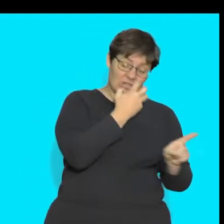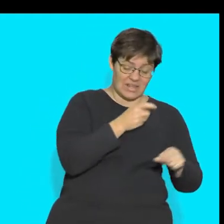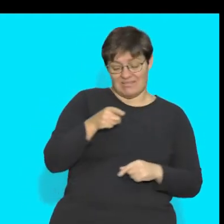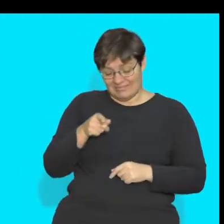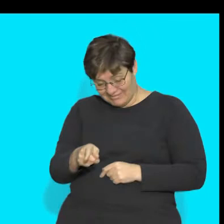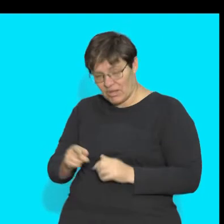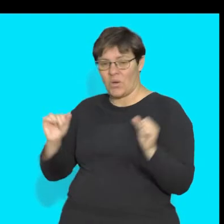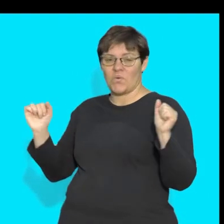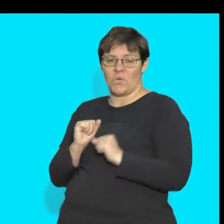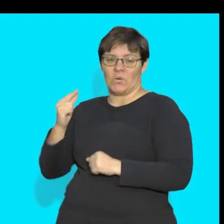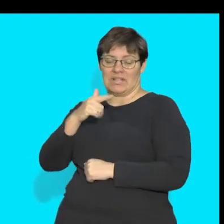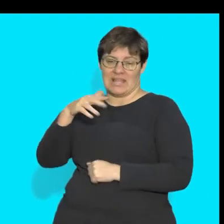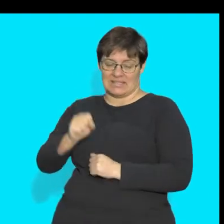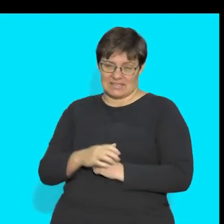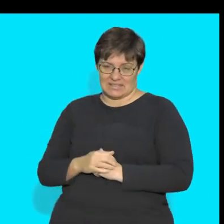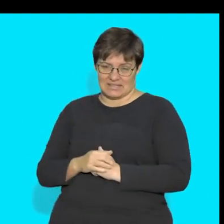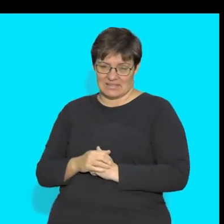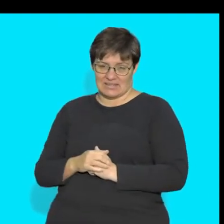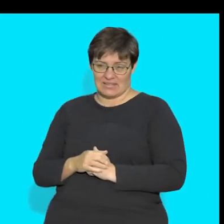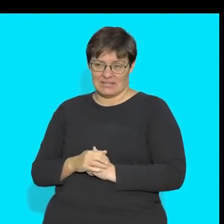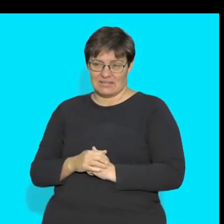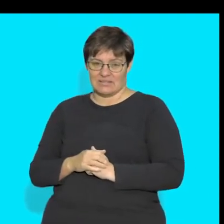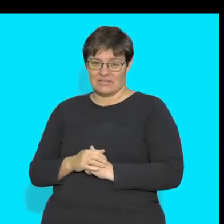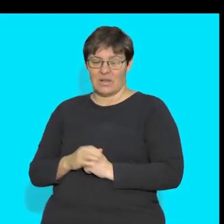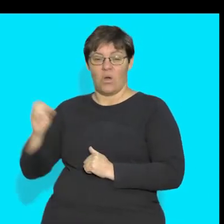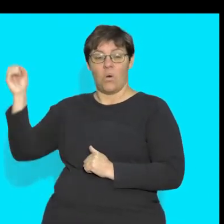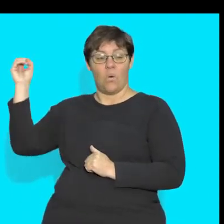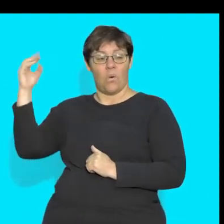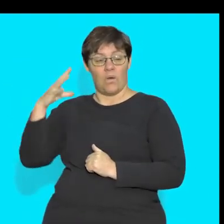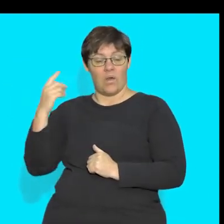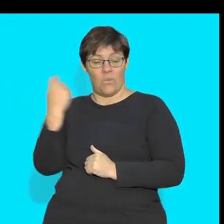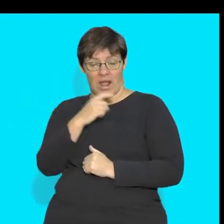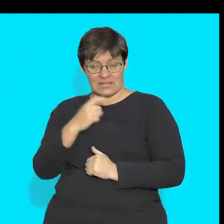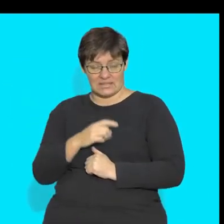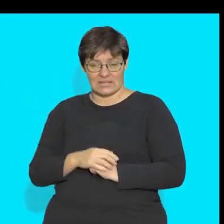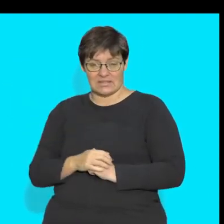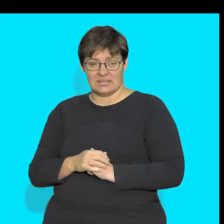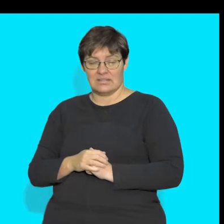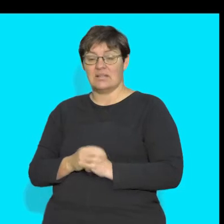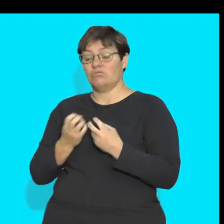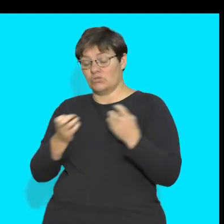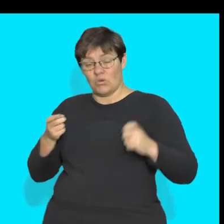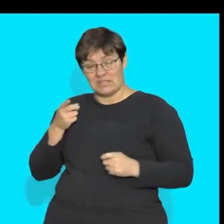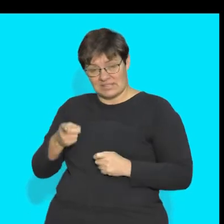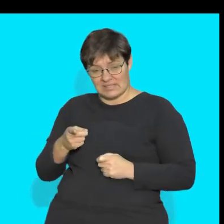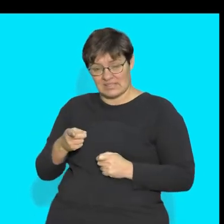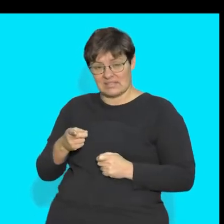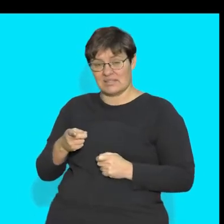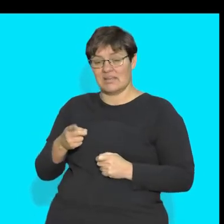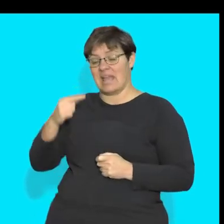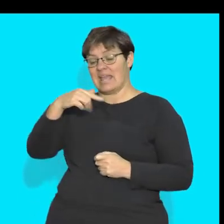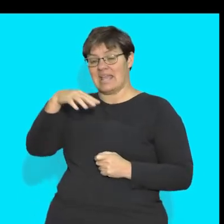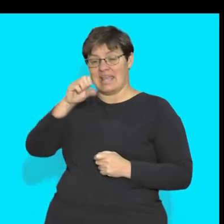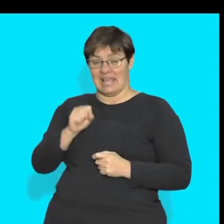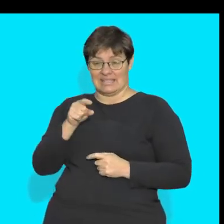gas. So we have a source of white light. We then have the source of the element, the